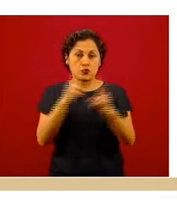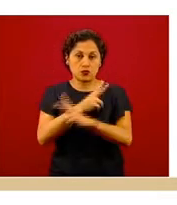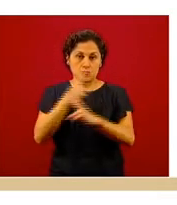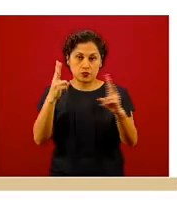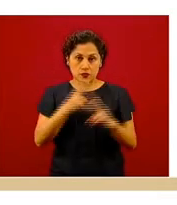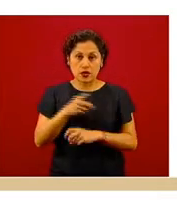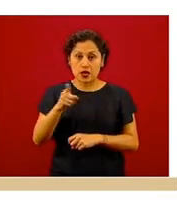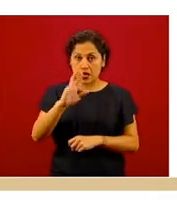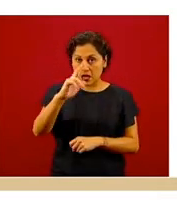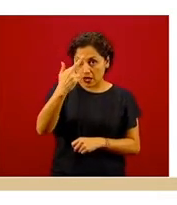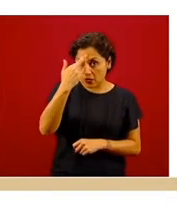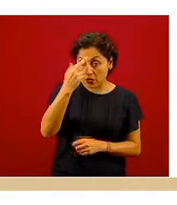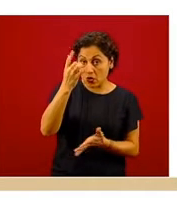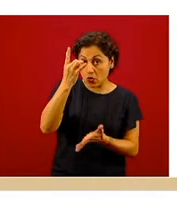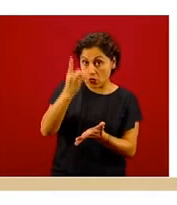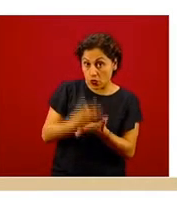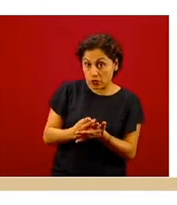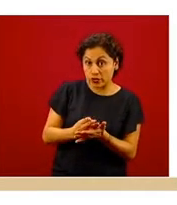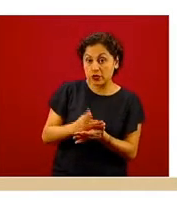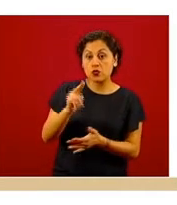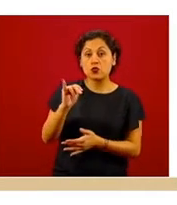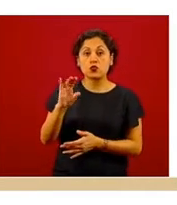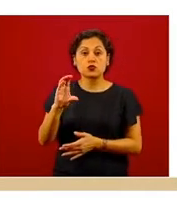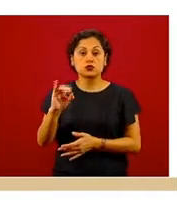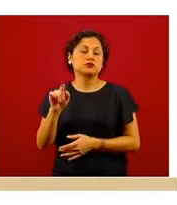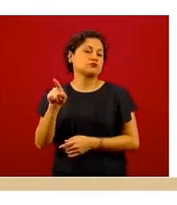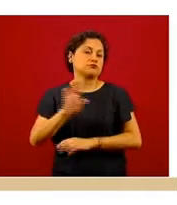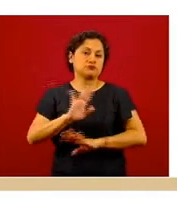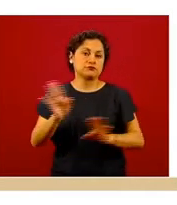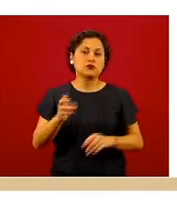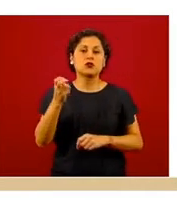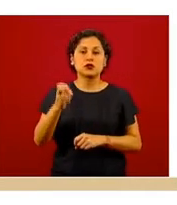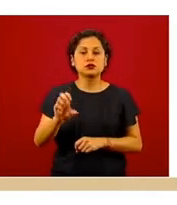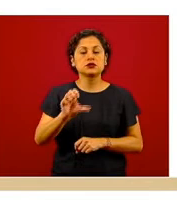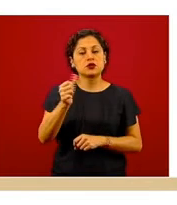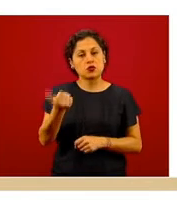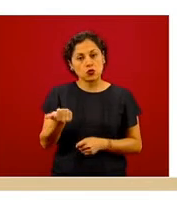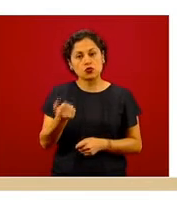These beds are not just available or usually available in the ICU,